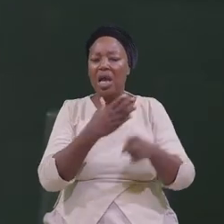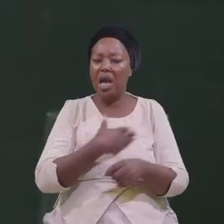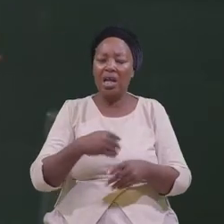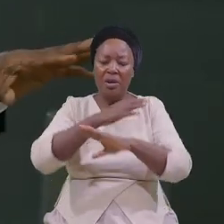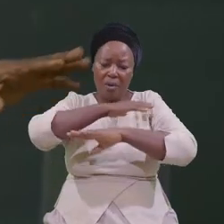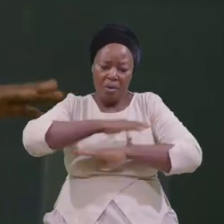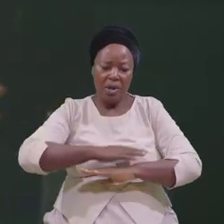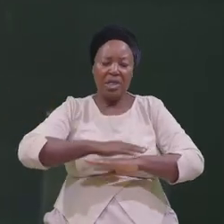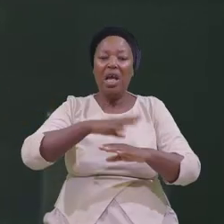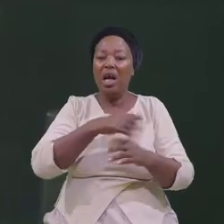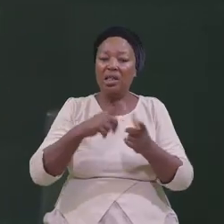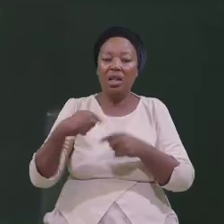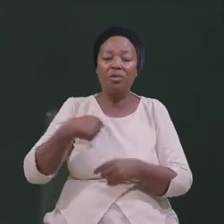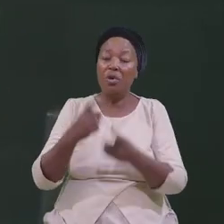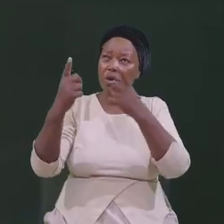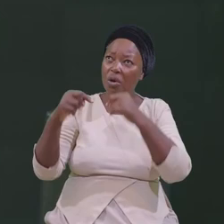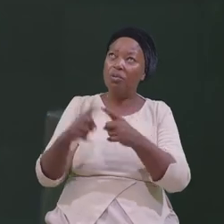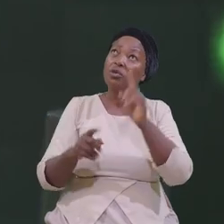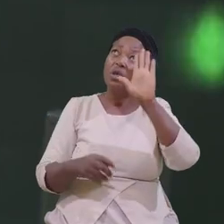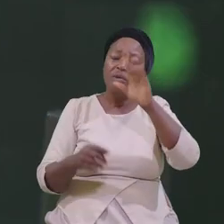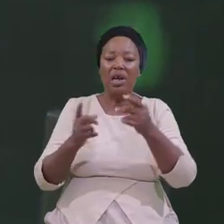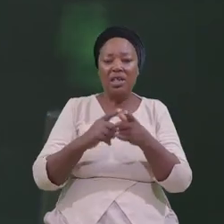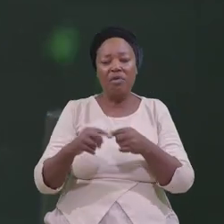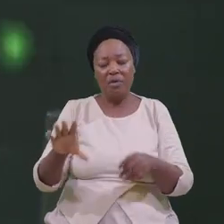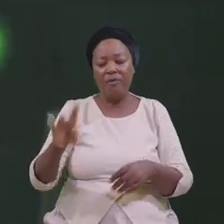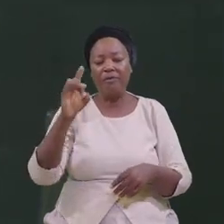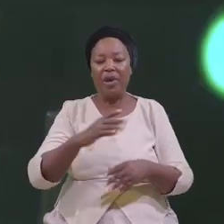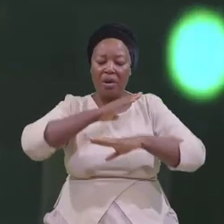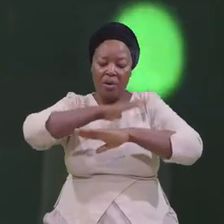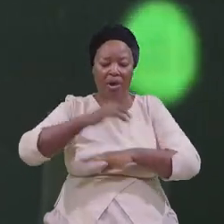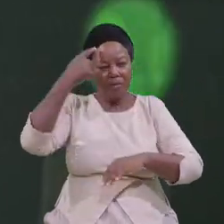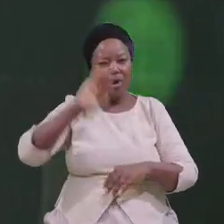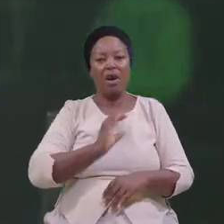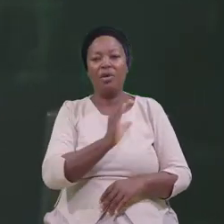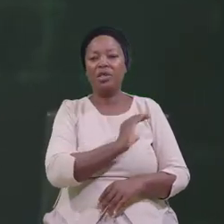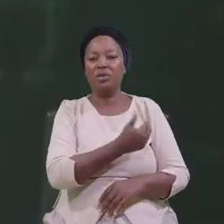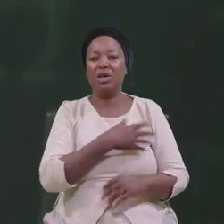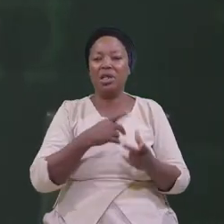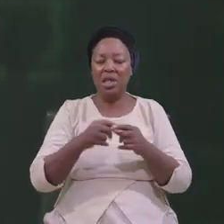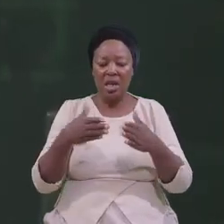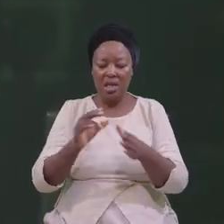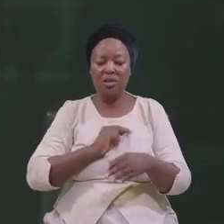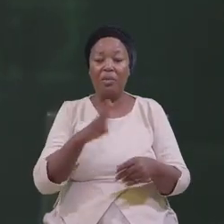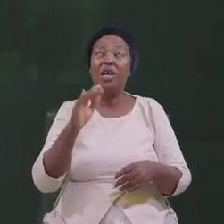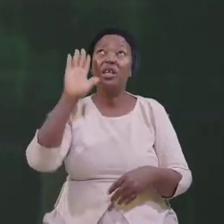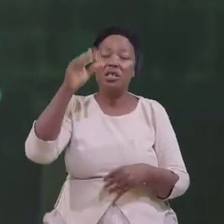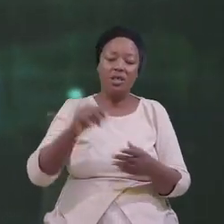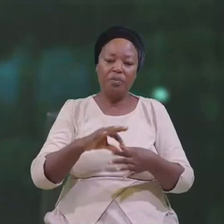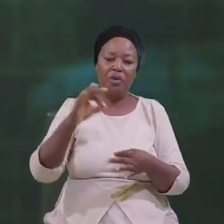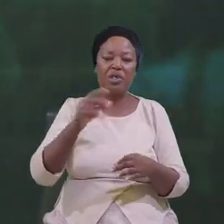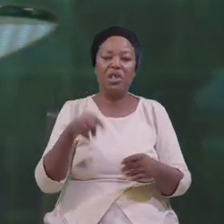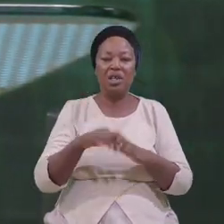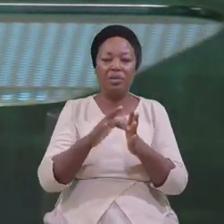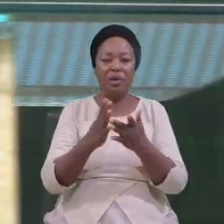we come to him, we find rest for our souls, and he leads us by the Spirit and the Scripture. He leads us